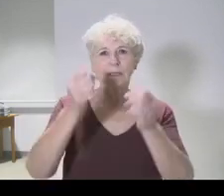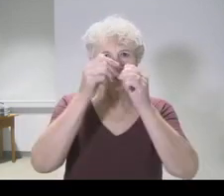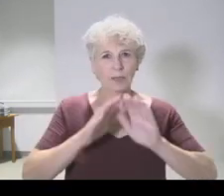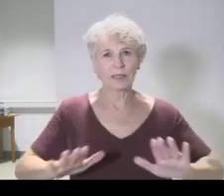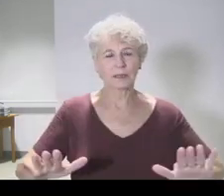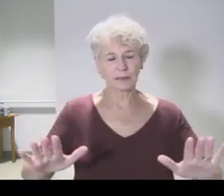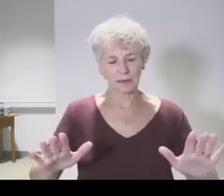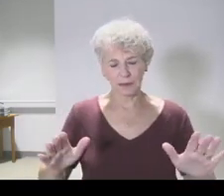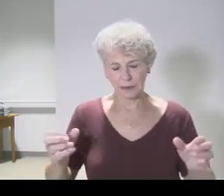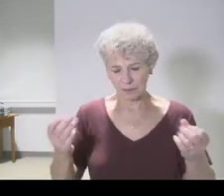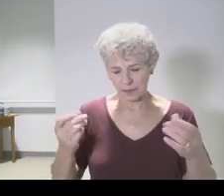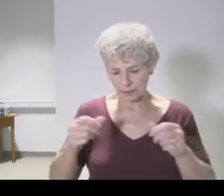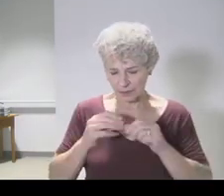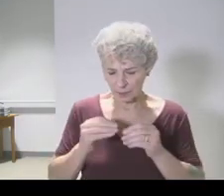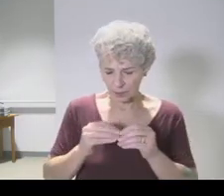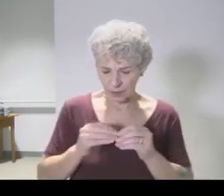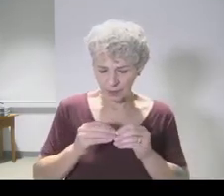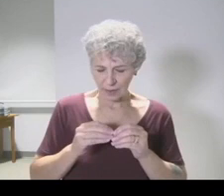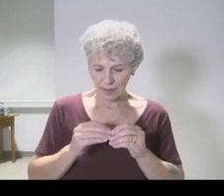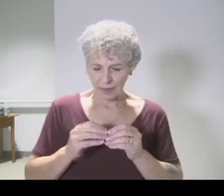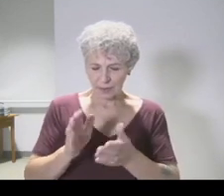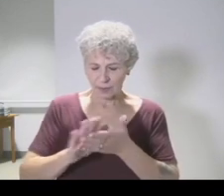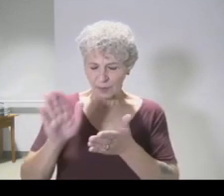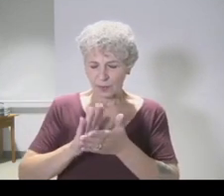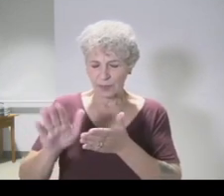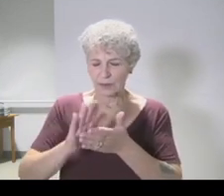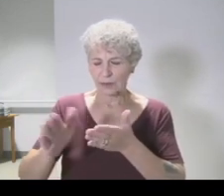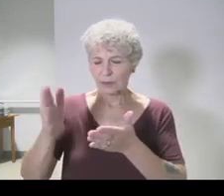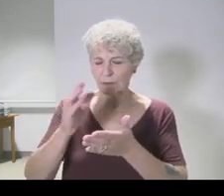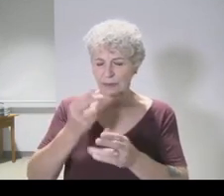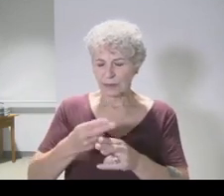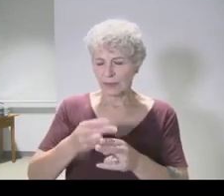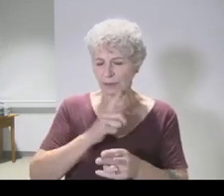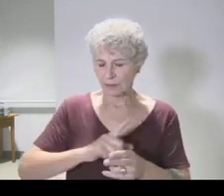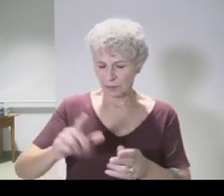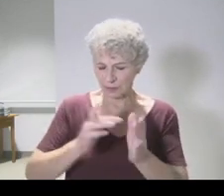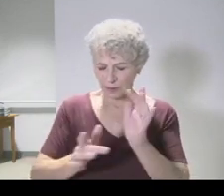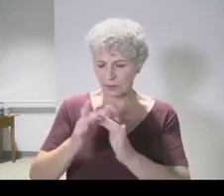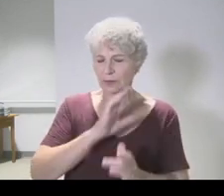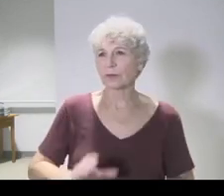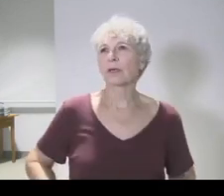more, we give you praise in the name of our Lord Jesus Christ. Amen.